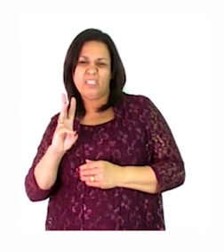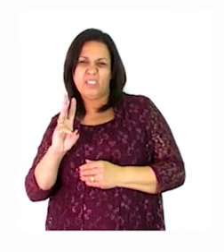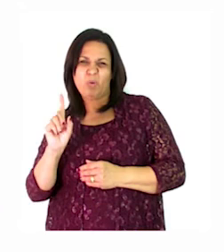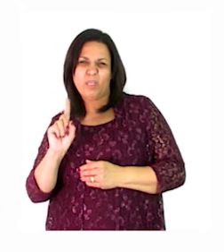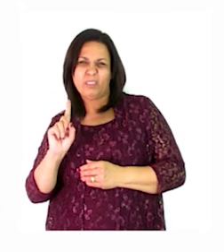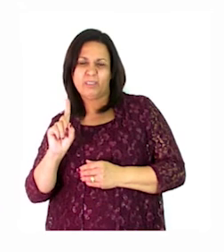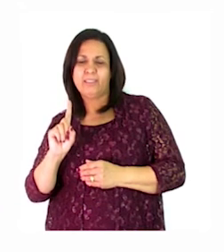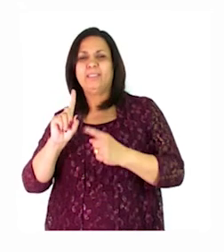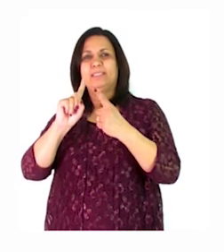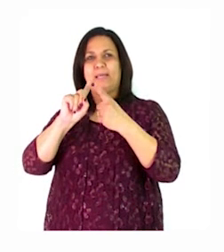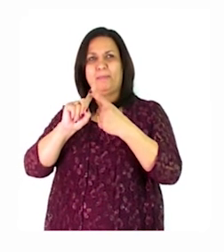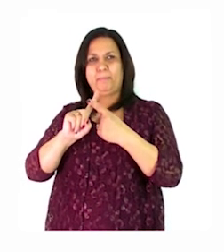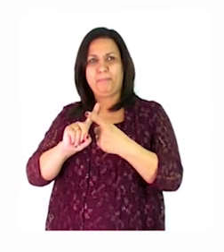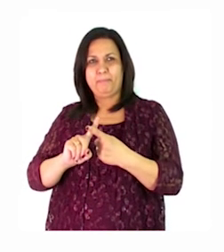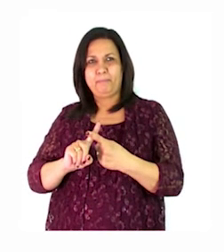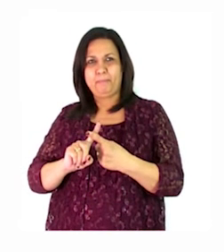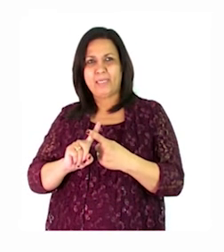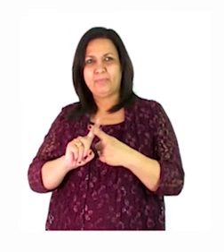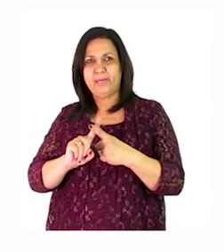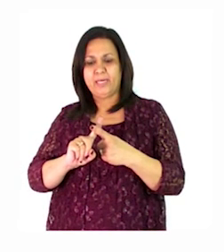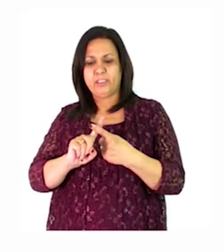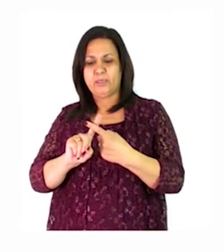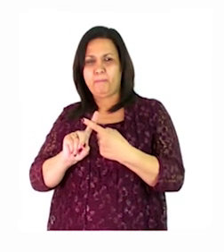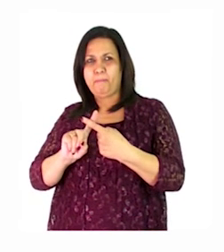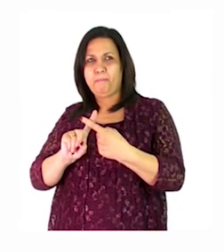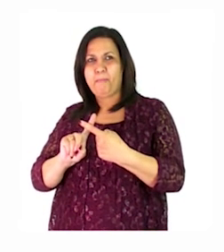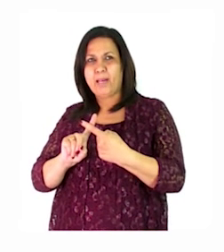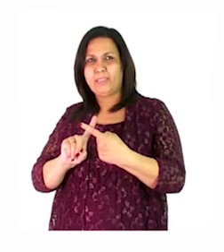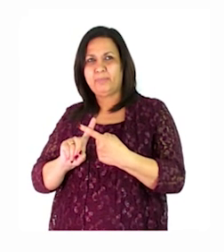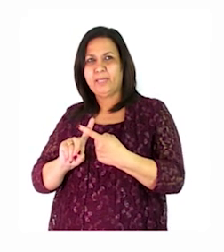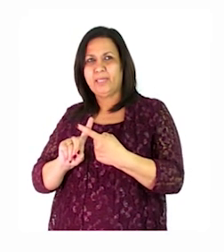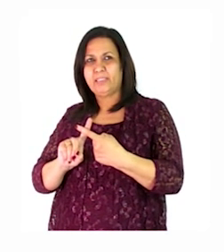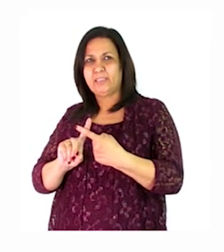that we use in mathematics. It's called